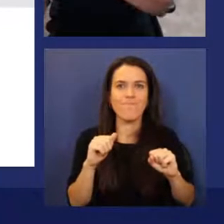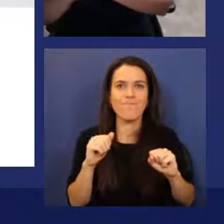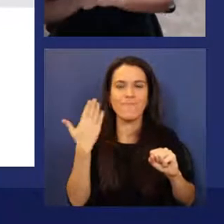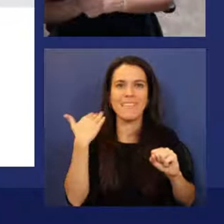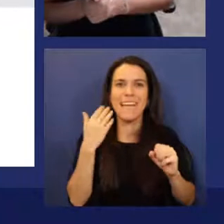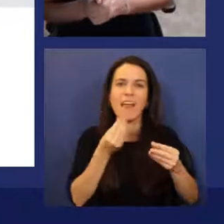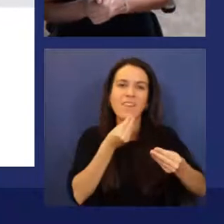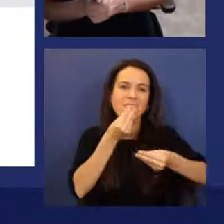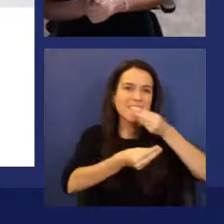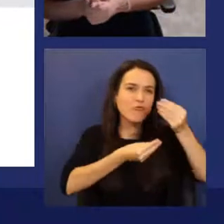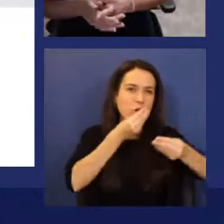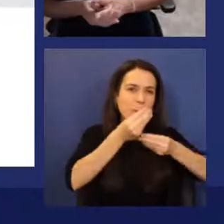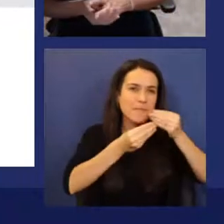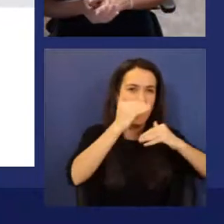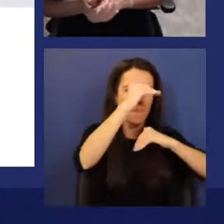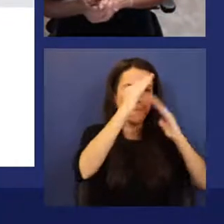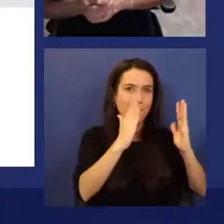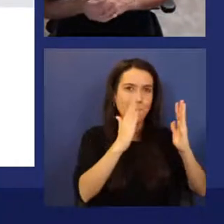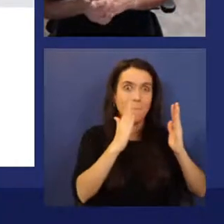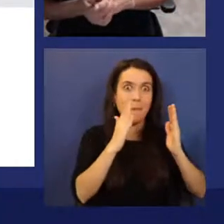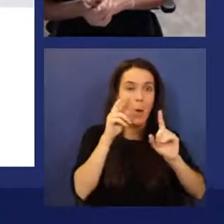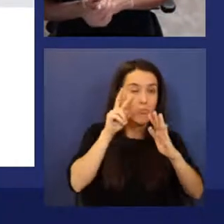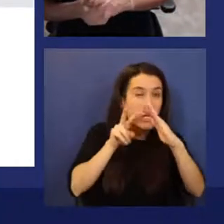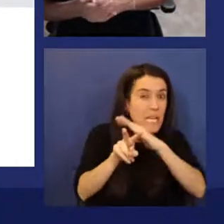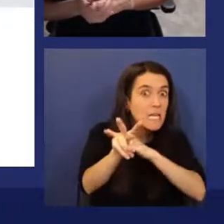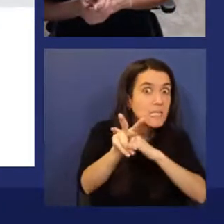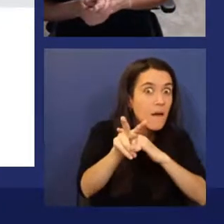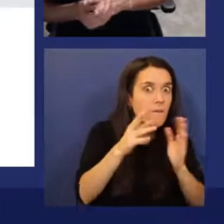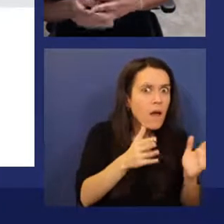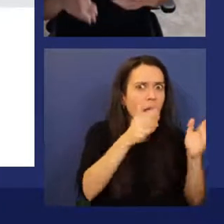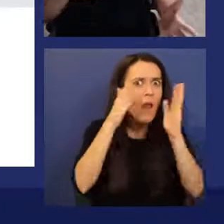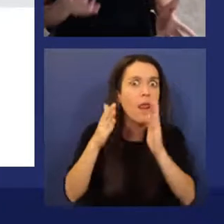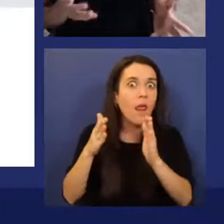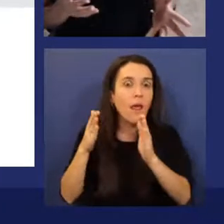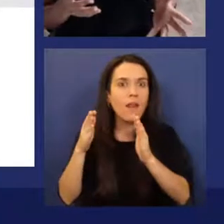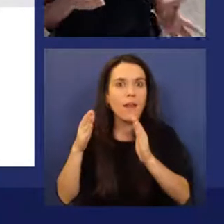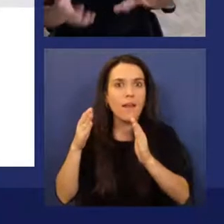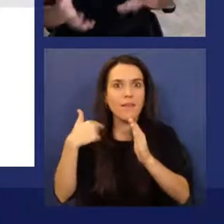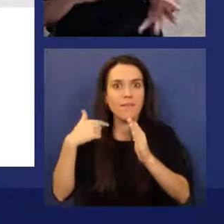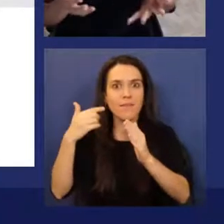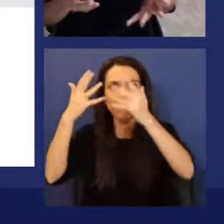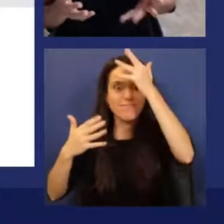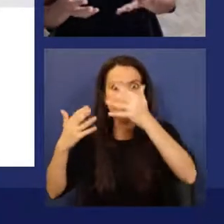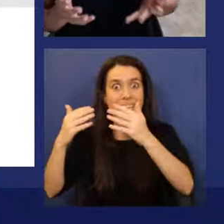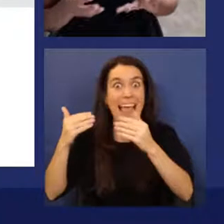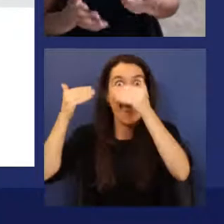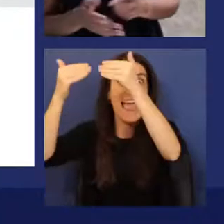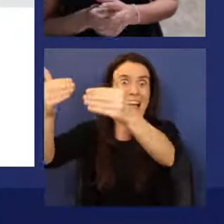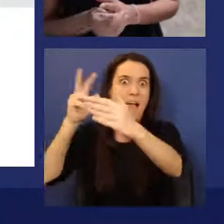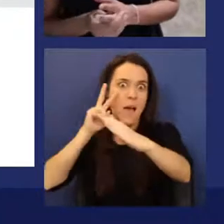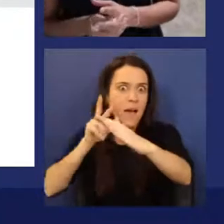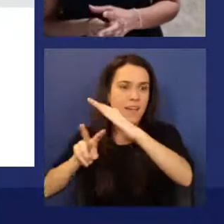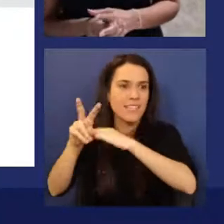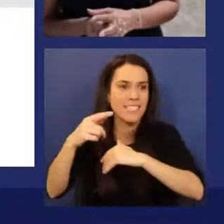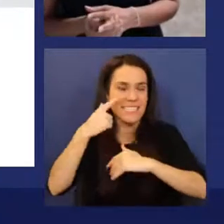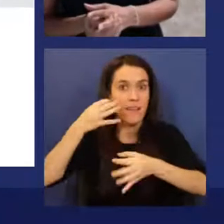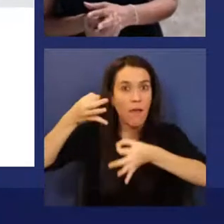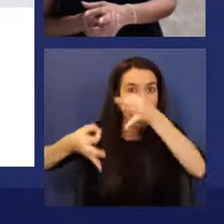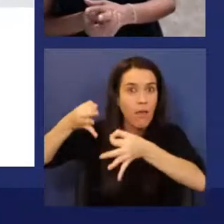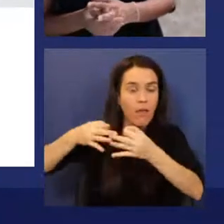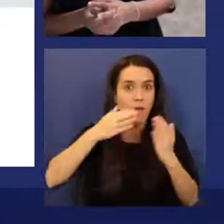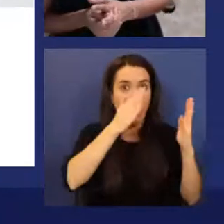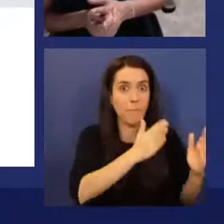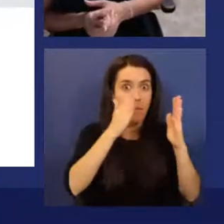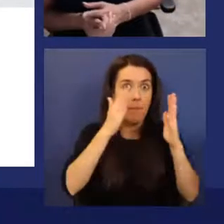to prescriptive analytics, most companies are asking, is this technology new? And you know, how do we explore the art